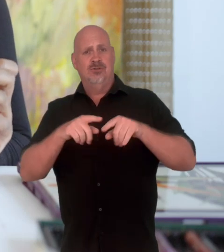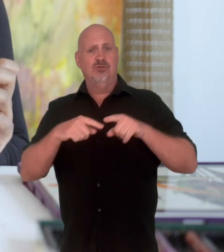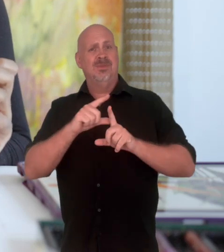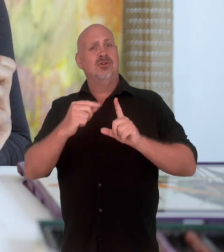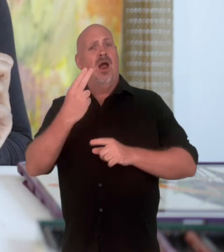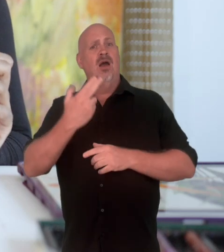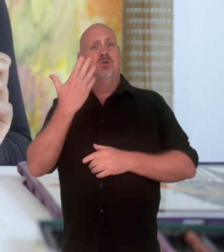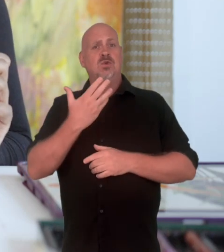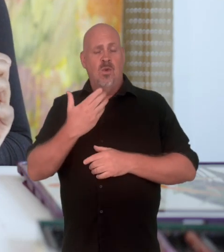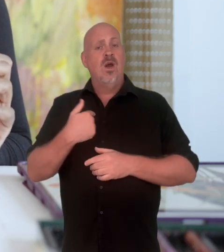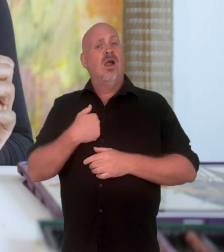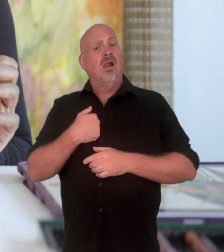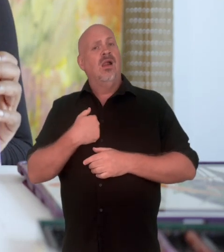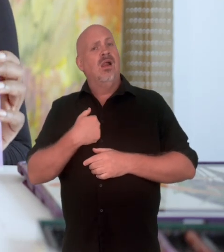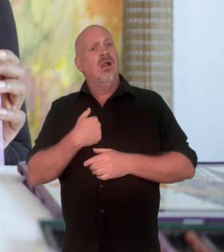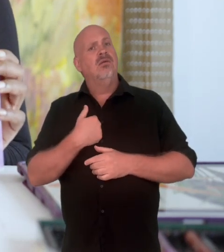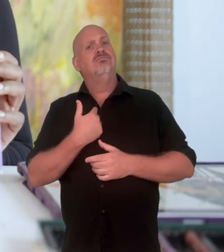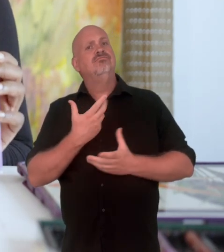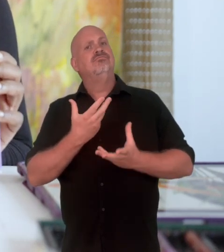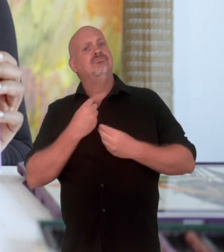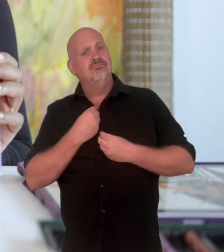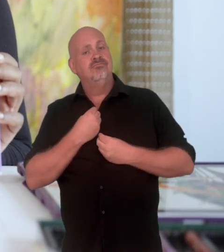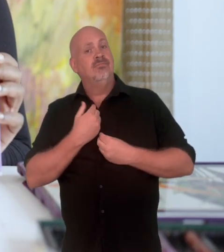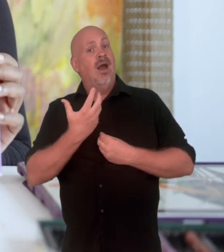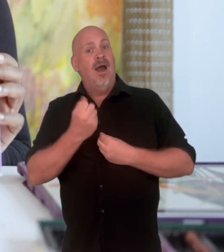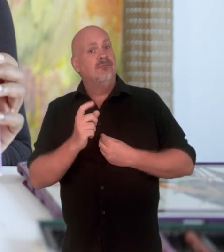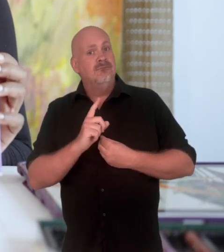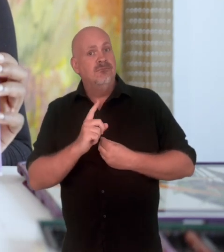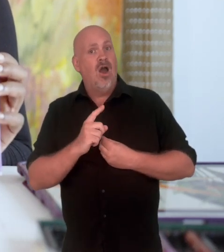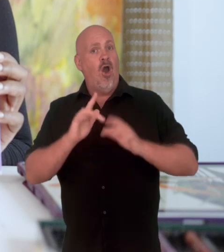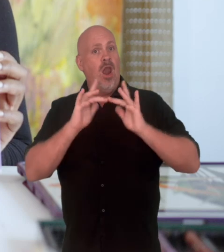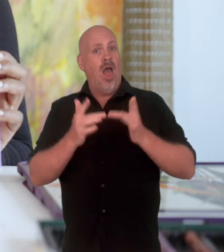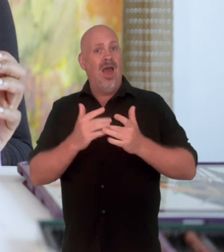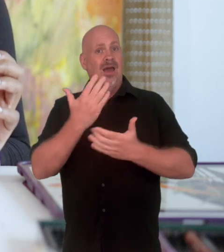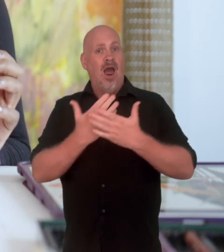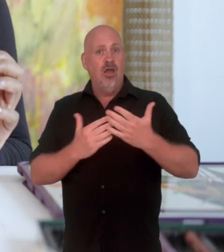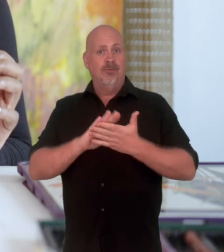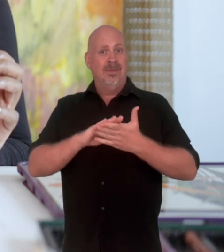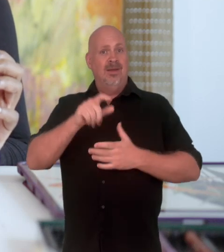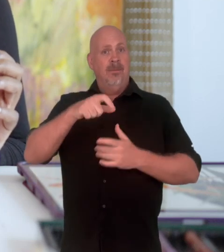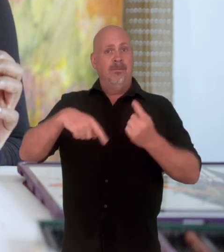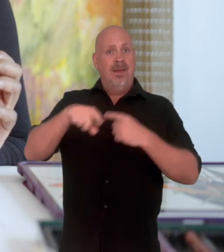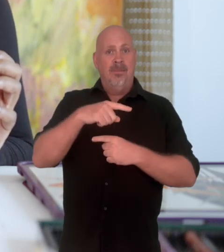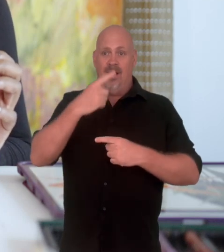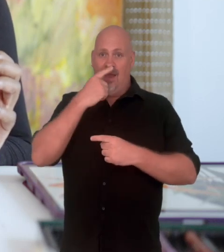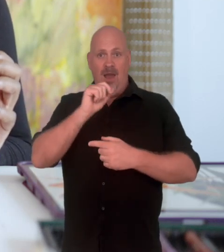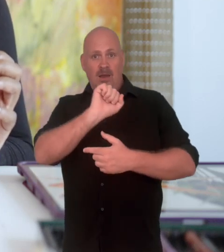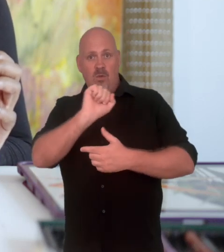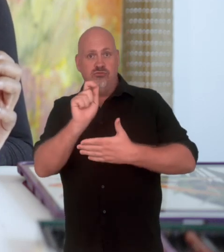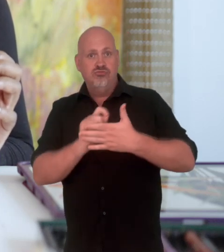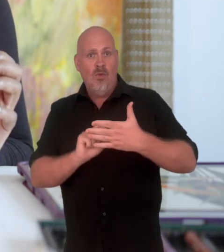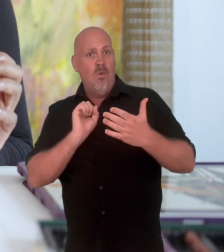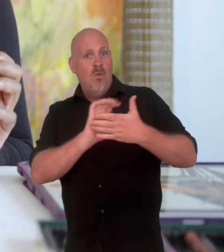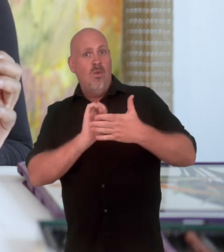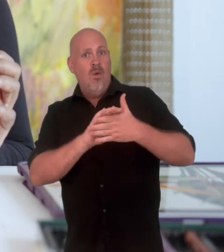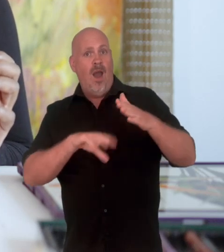understand, there's also an online gallery where everyone can upload their own drawings. And please do, I would love to see what you've all